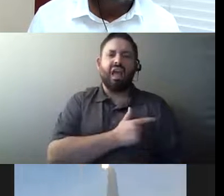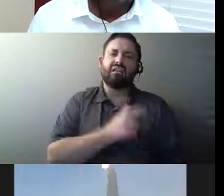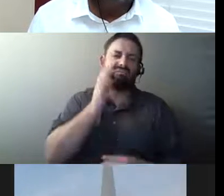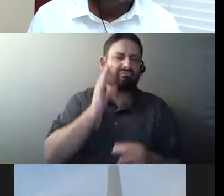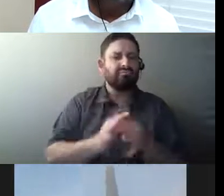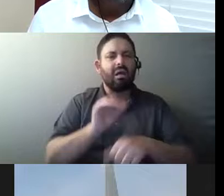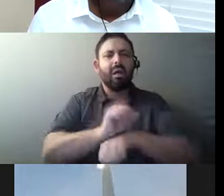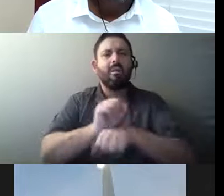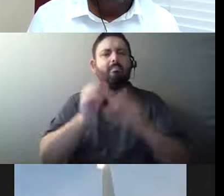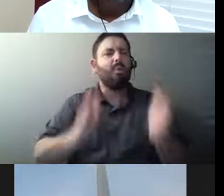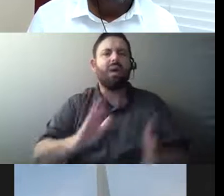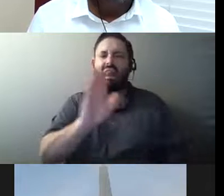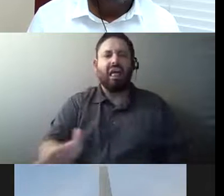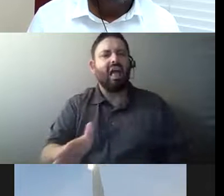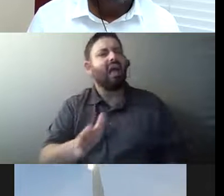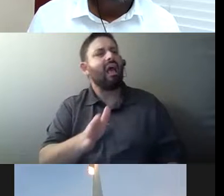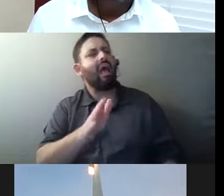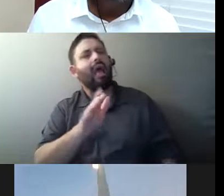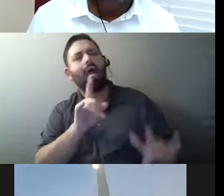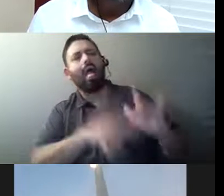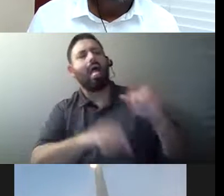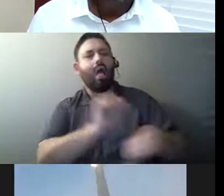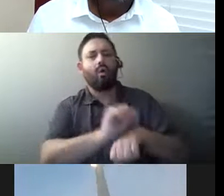sick, did exactly what you asked them to do.